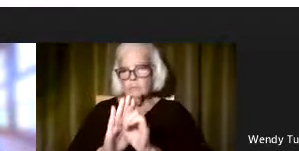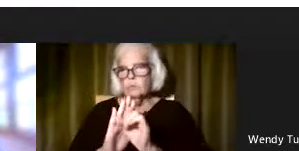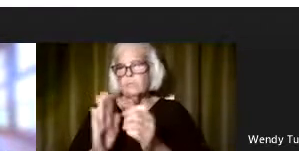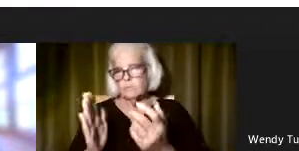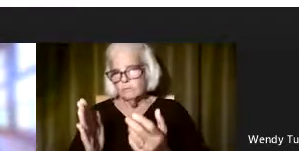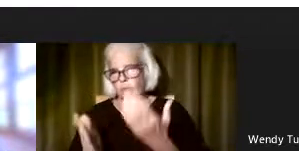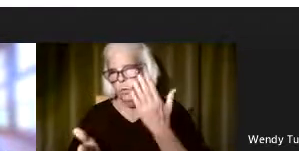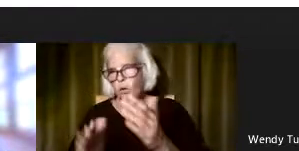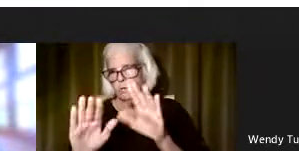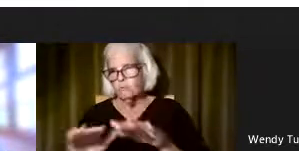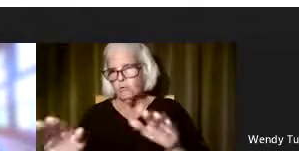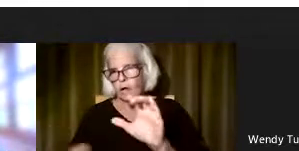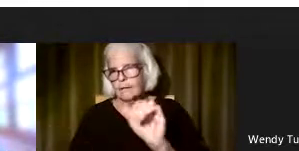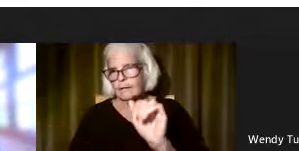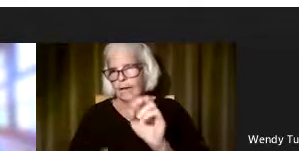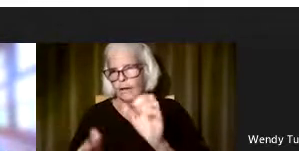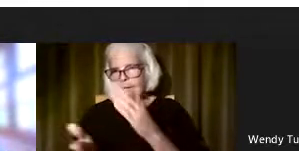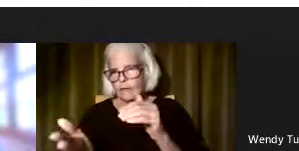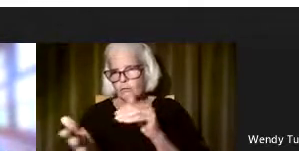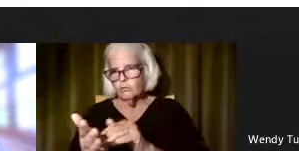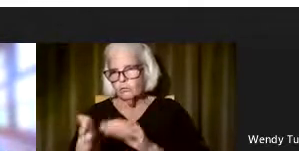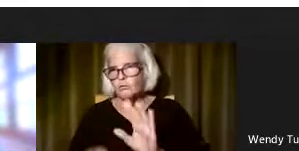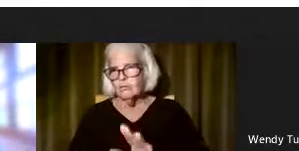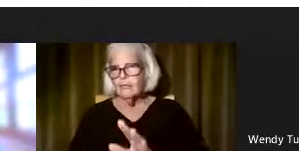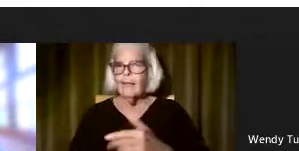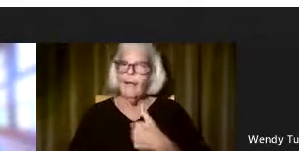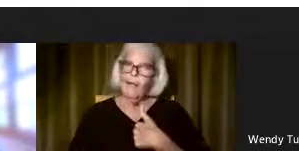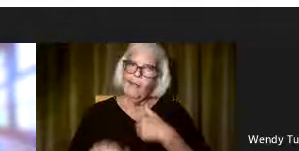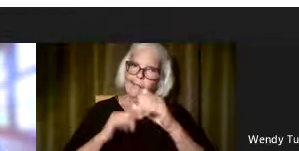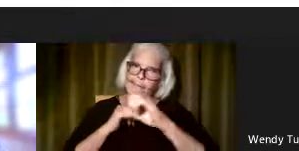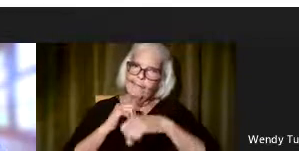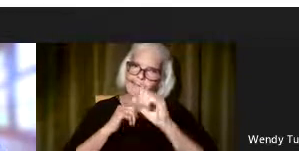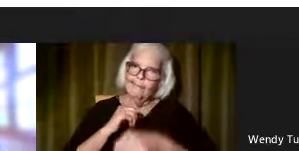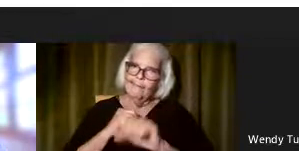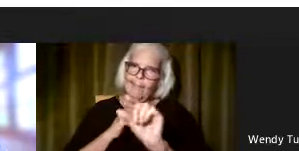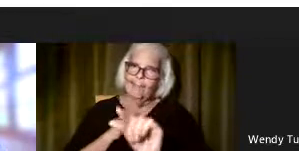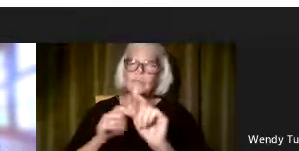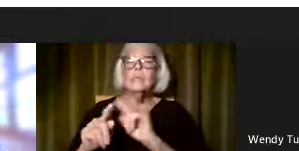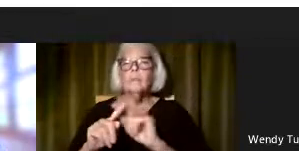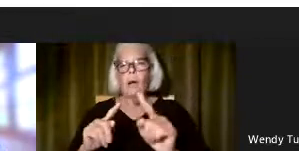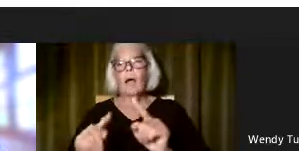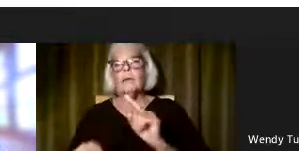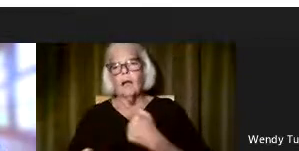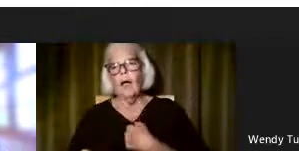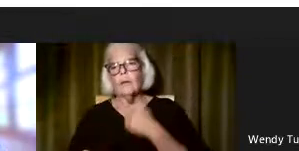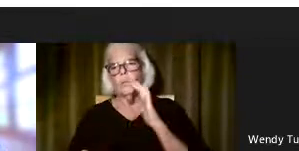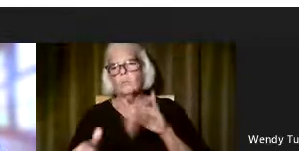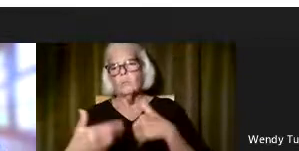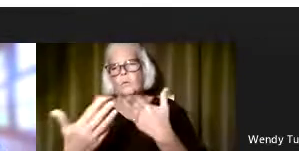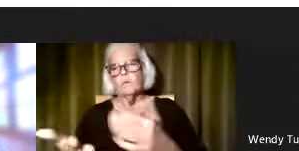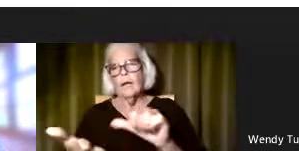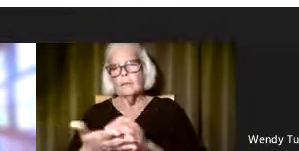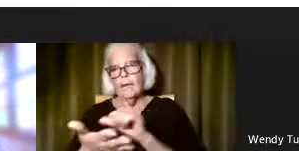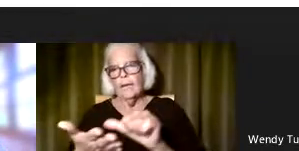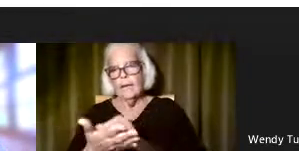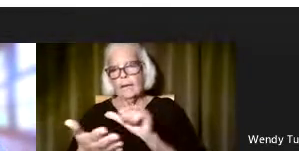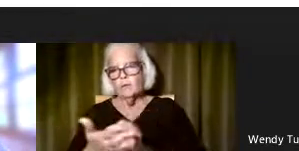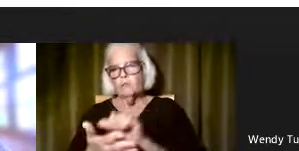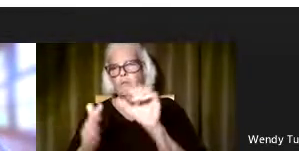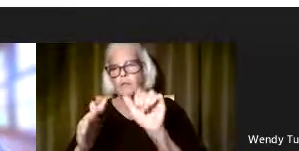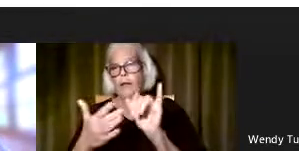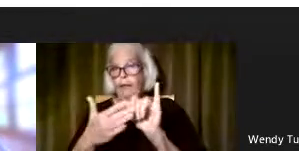not the easiest to navigate, so we'll provide a page with the links to this information and where to look for updated information